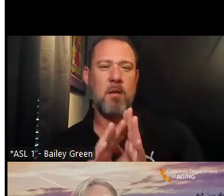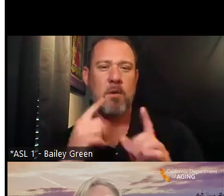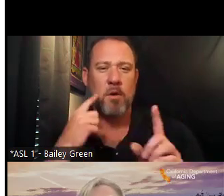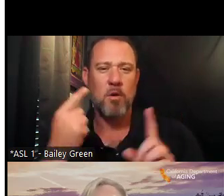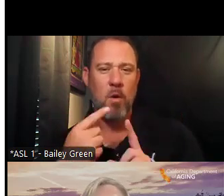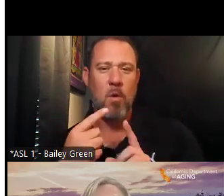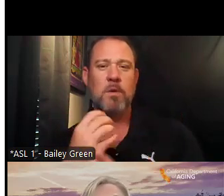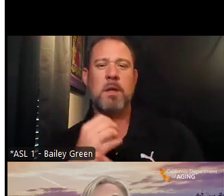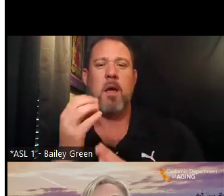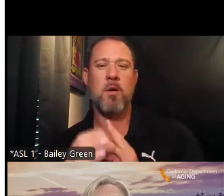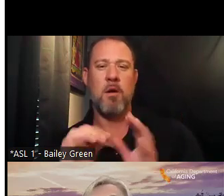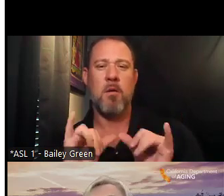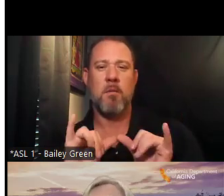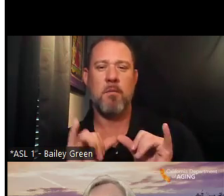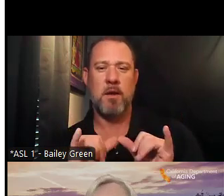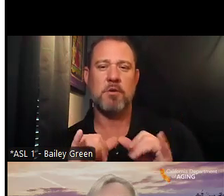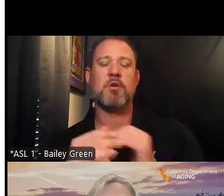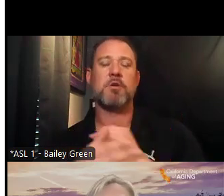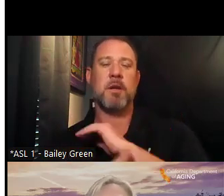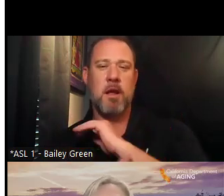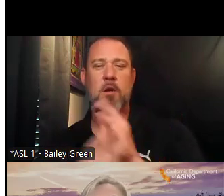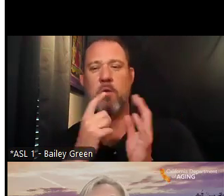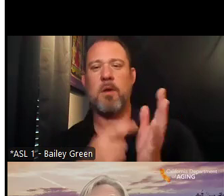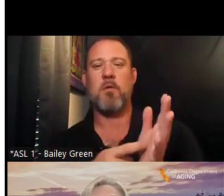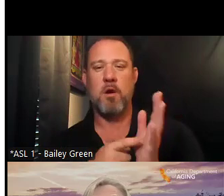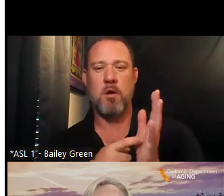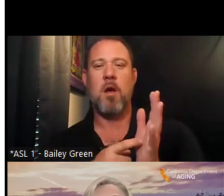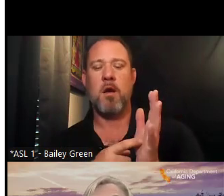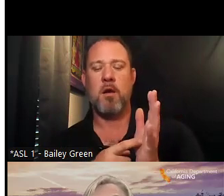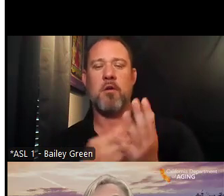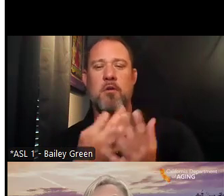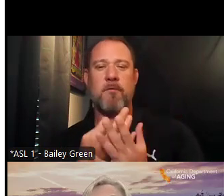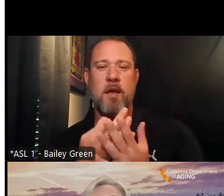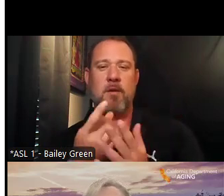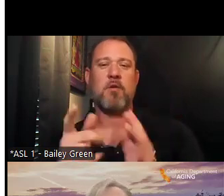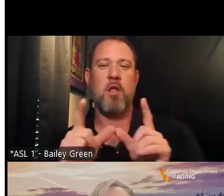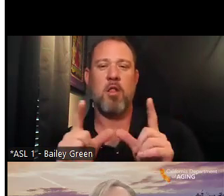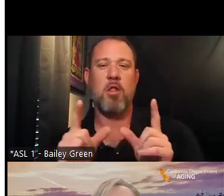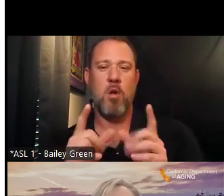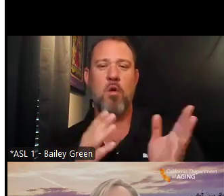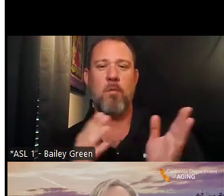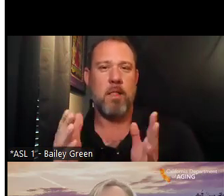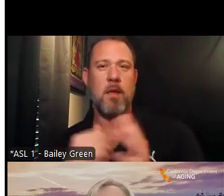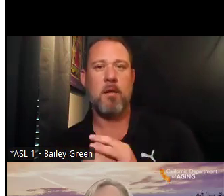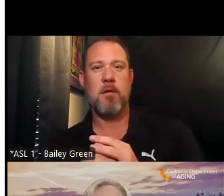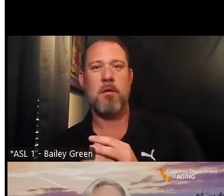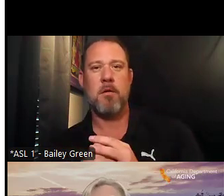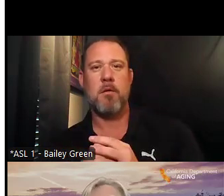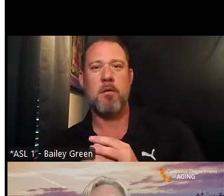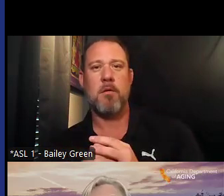outcome measures, which counties will be required to factor into their local planning and reporting